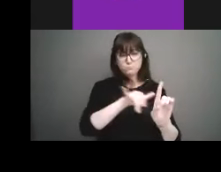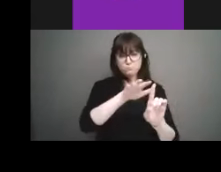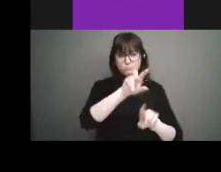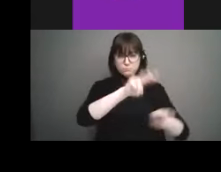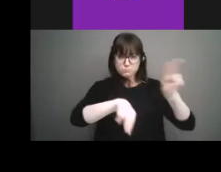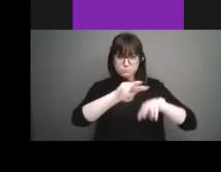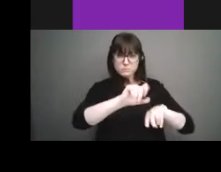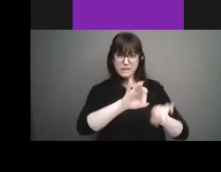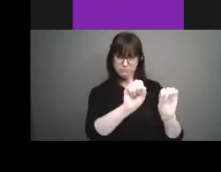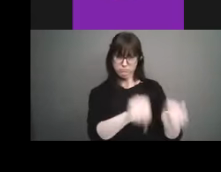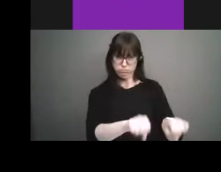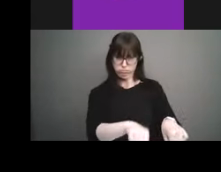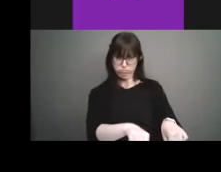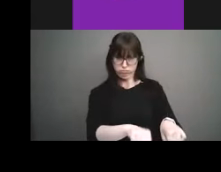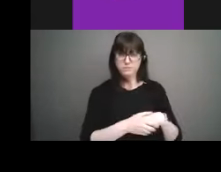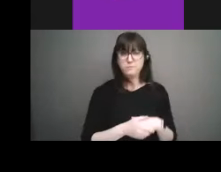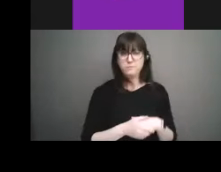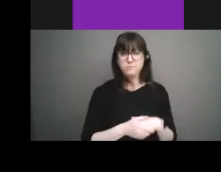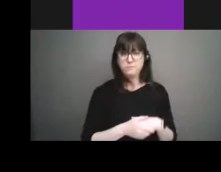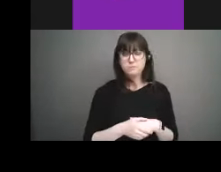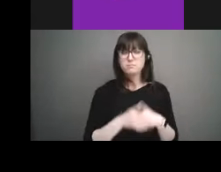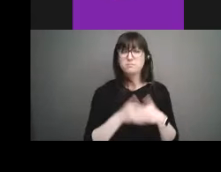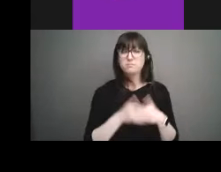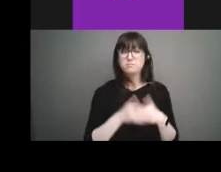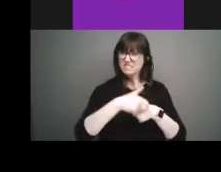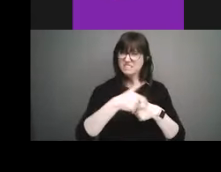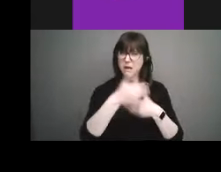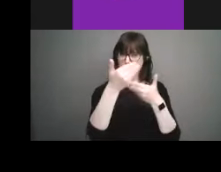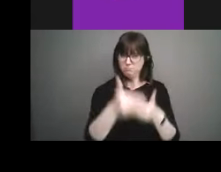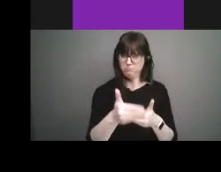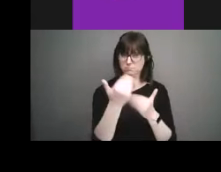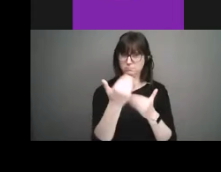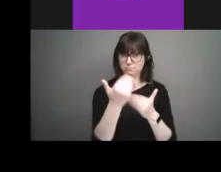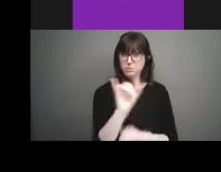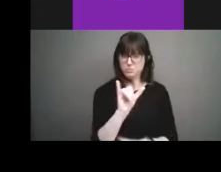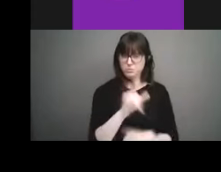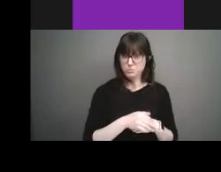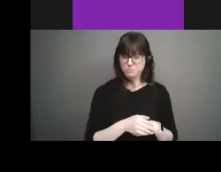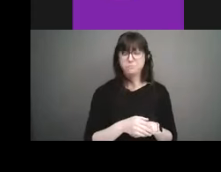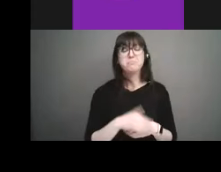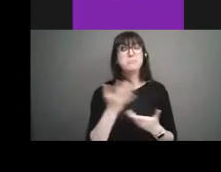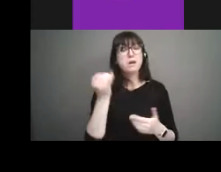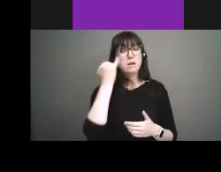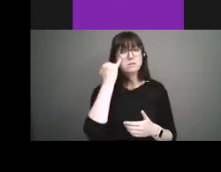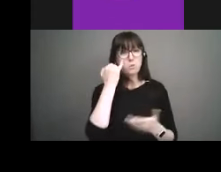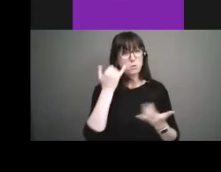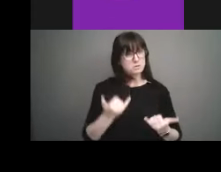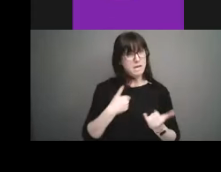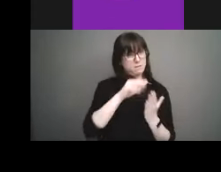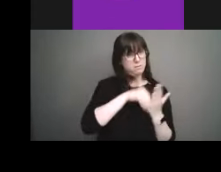requisite capacity. It's time specific. For example, if I want to make a will